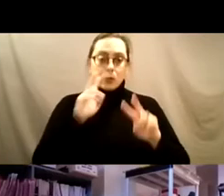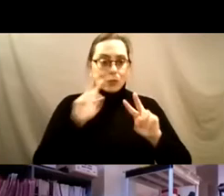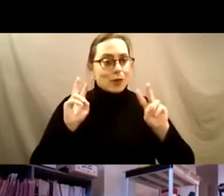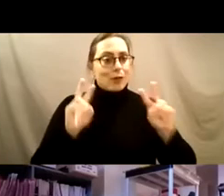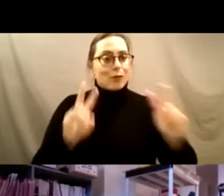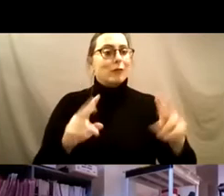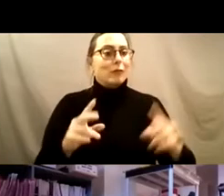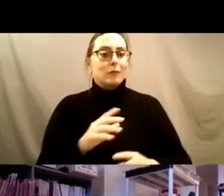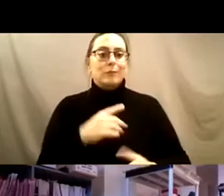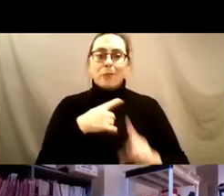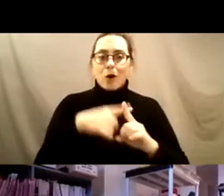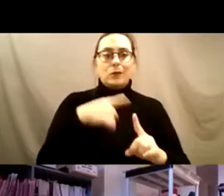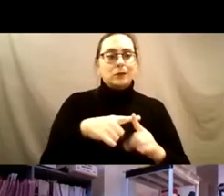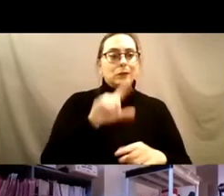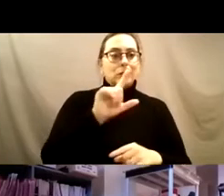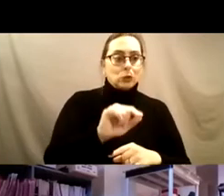fruitful